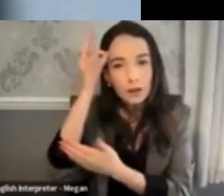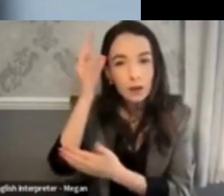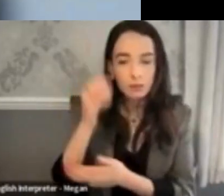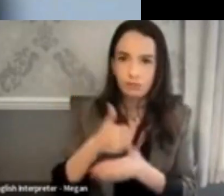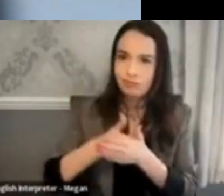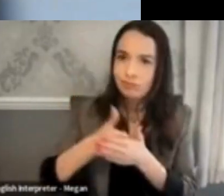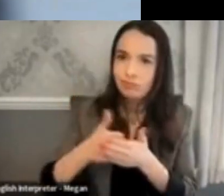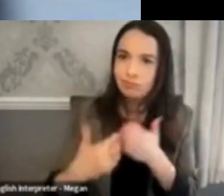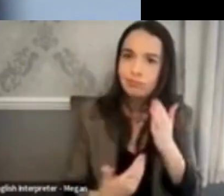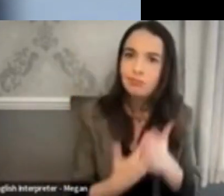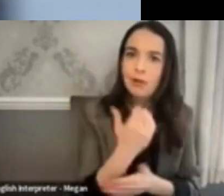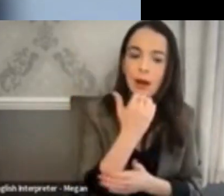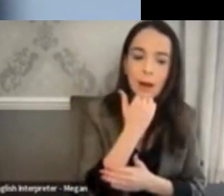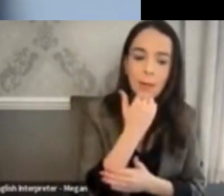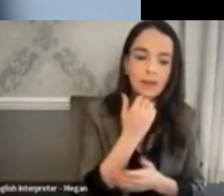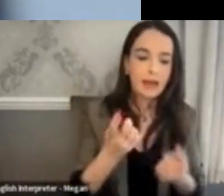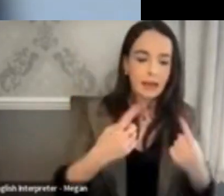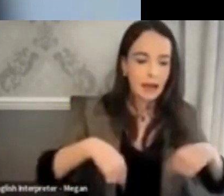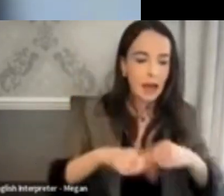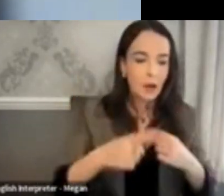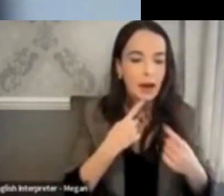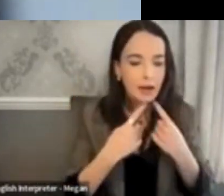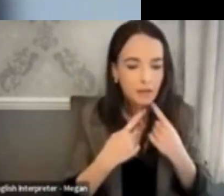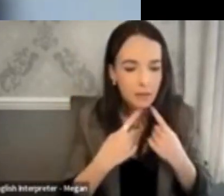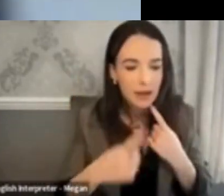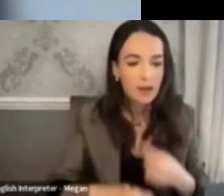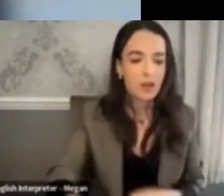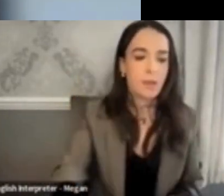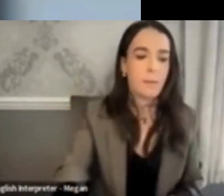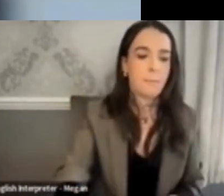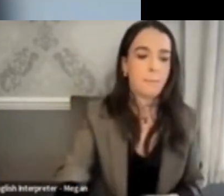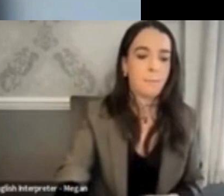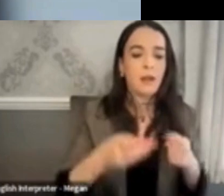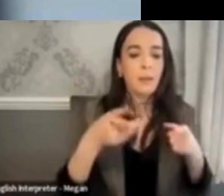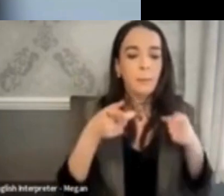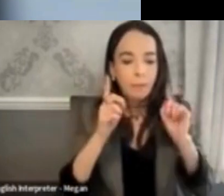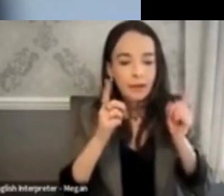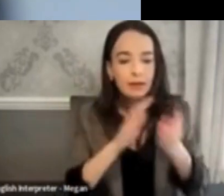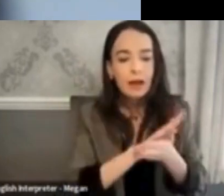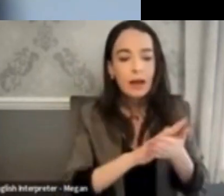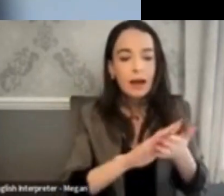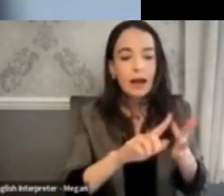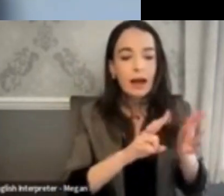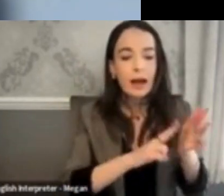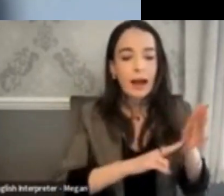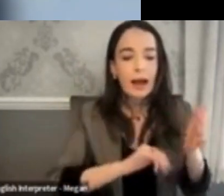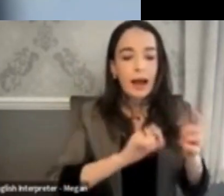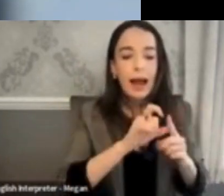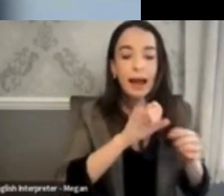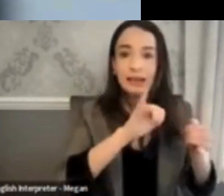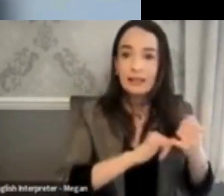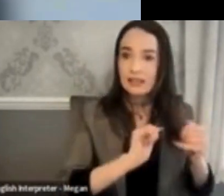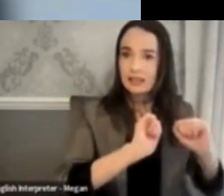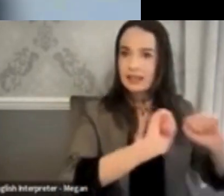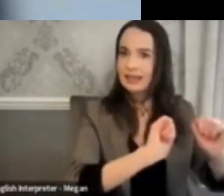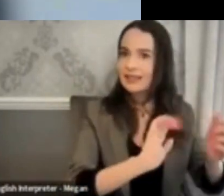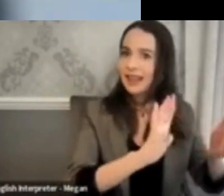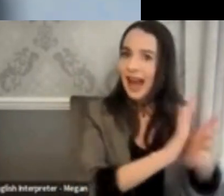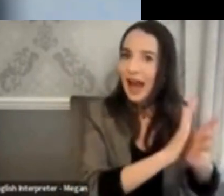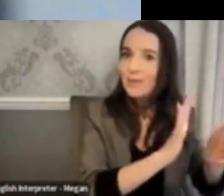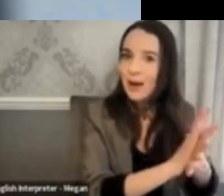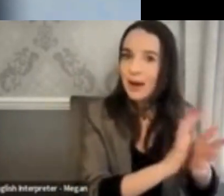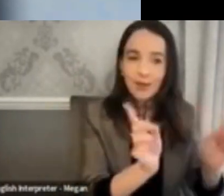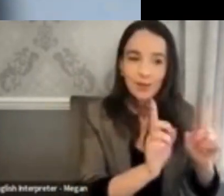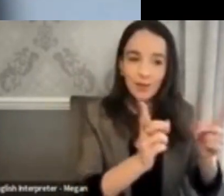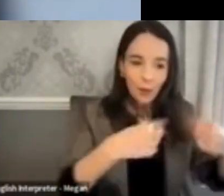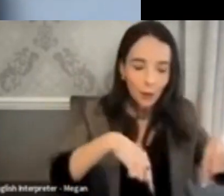Schools, Minister Hines, Damien Hines MP, and he's also really pleased with where we've got to, and obviously culminating in the